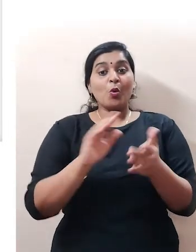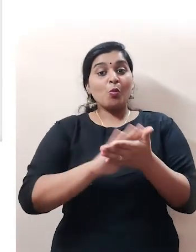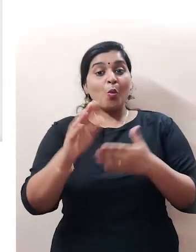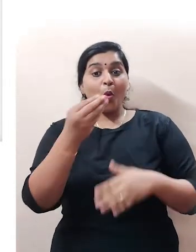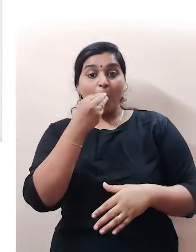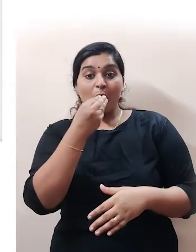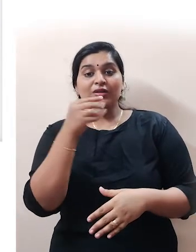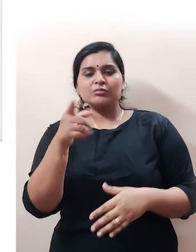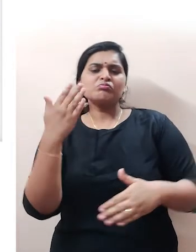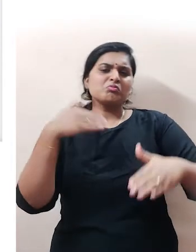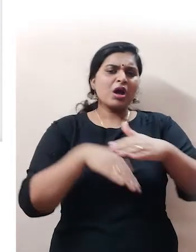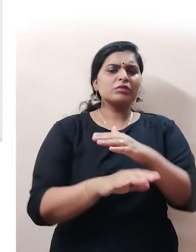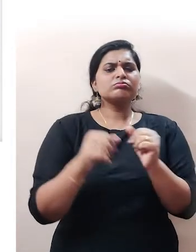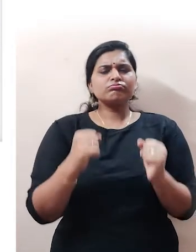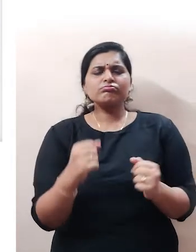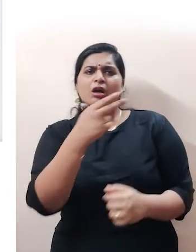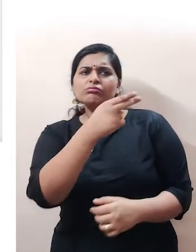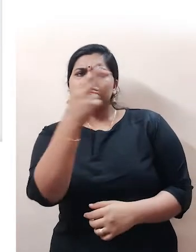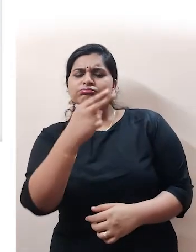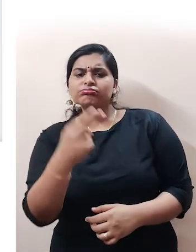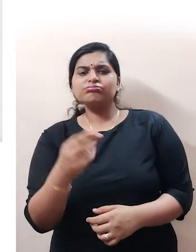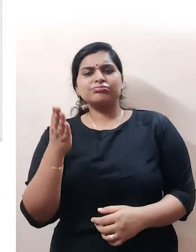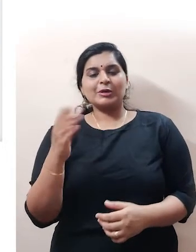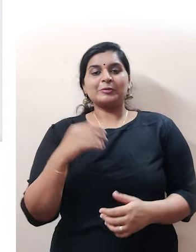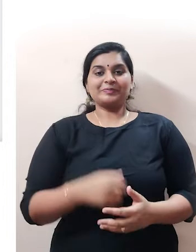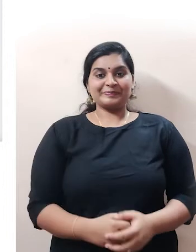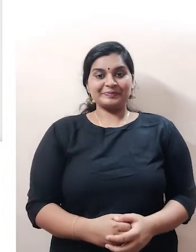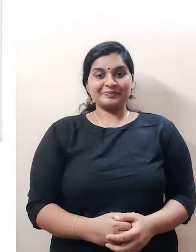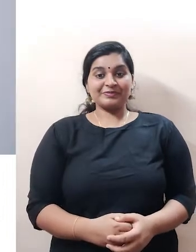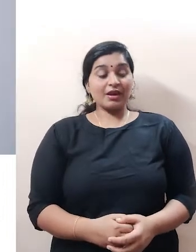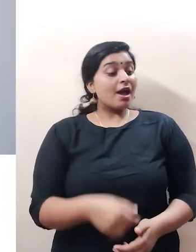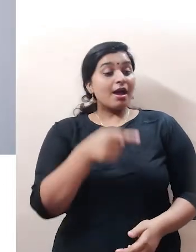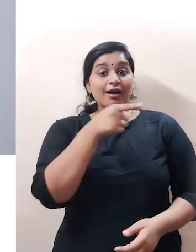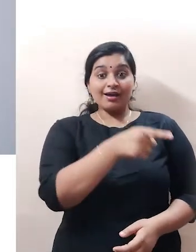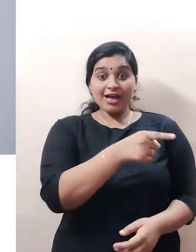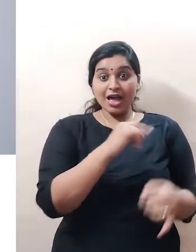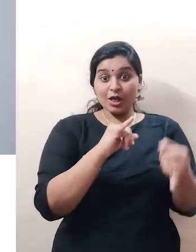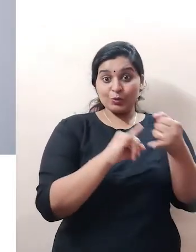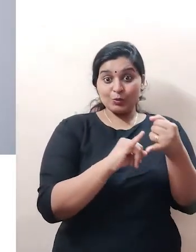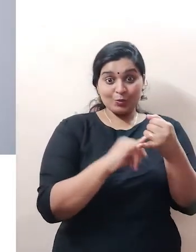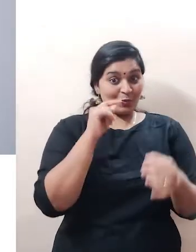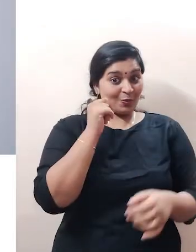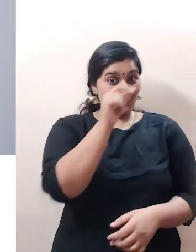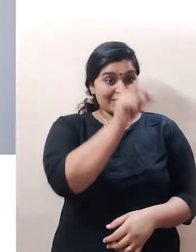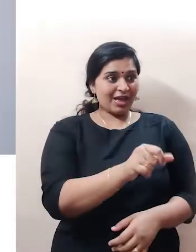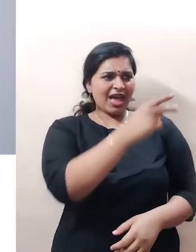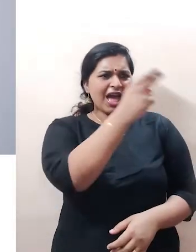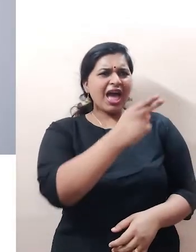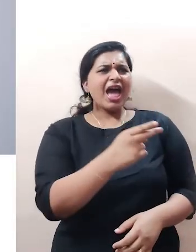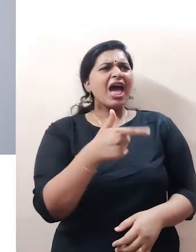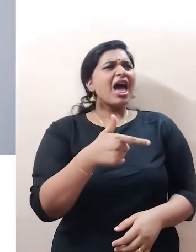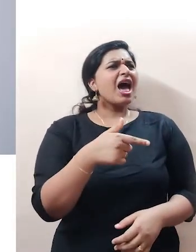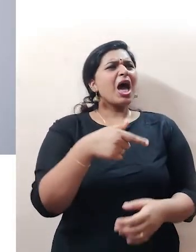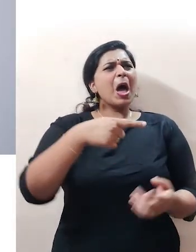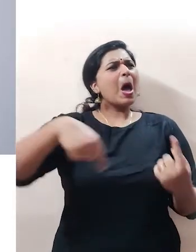Méditerranée, situated on the city's seafront promenade. On the other hand, Subramanyan's work is not set